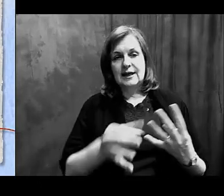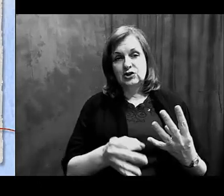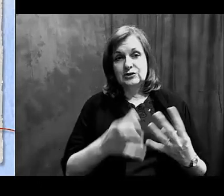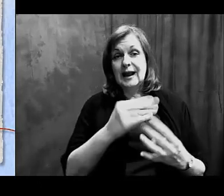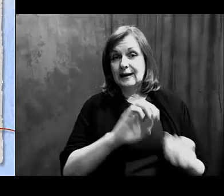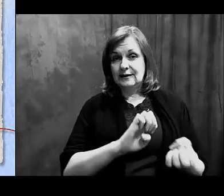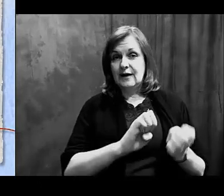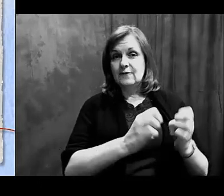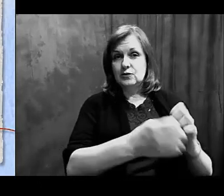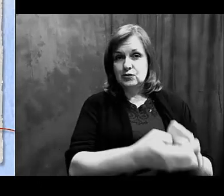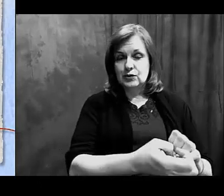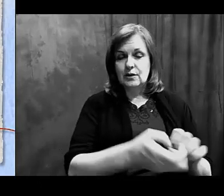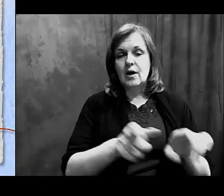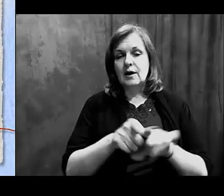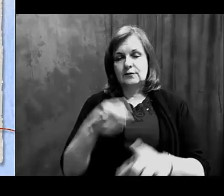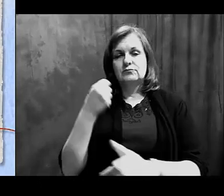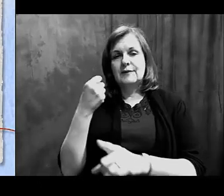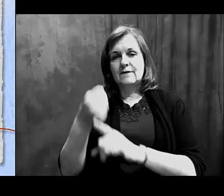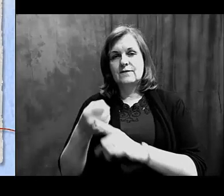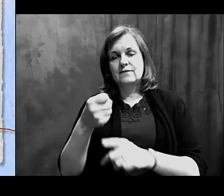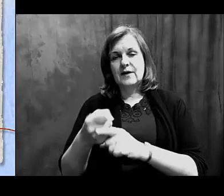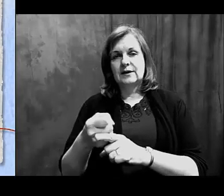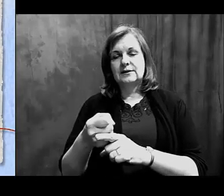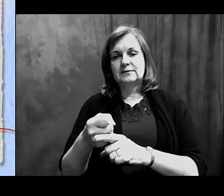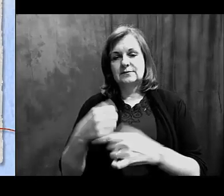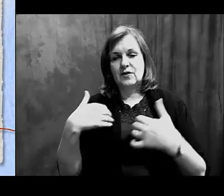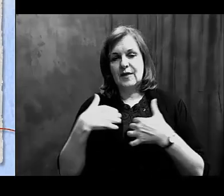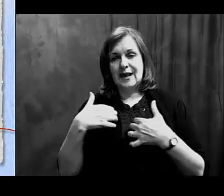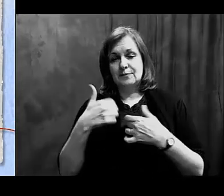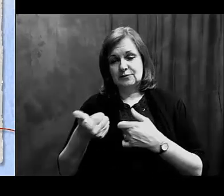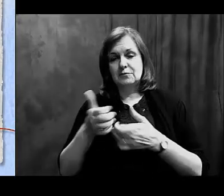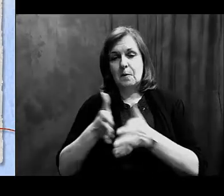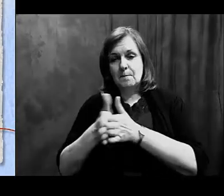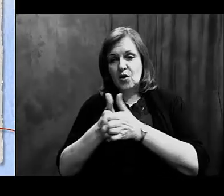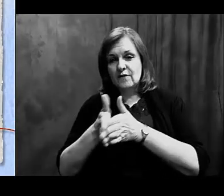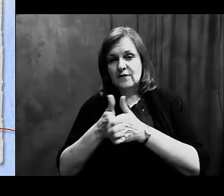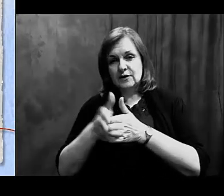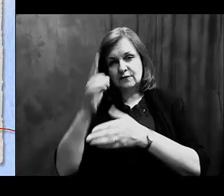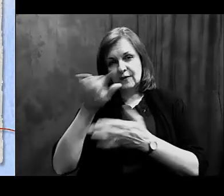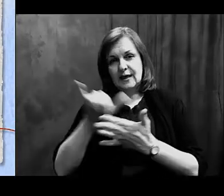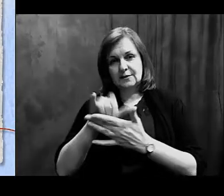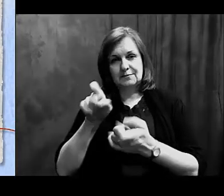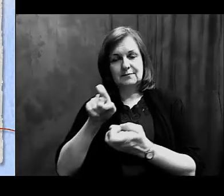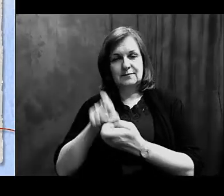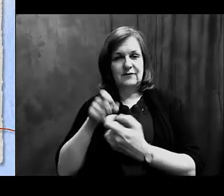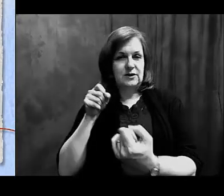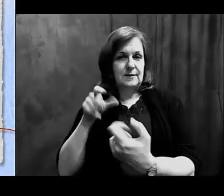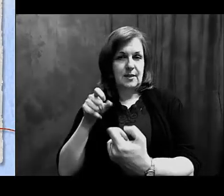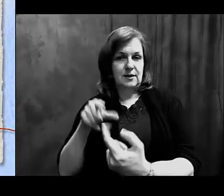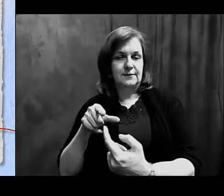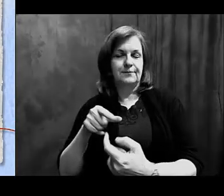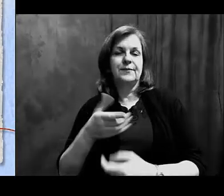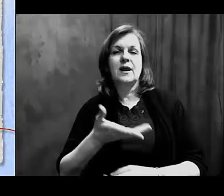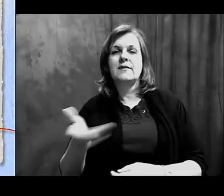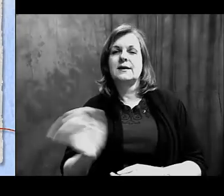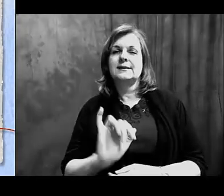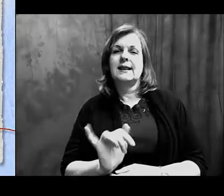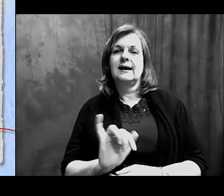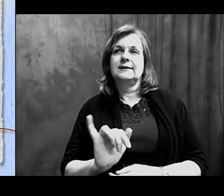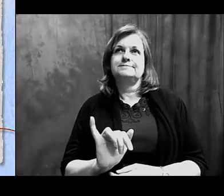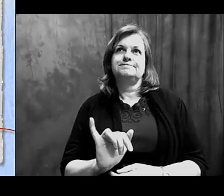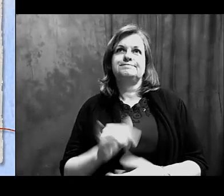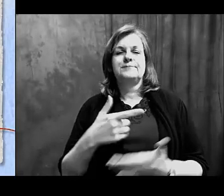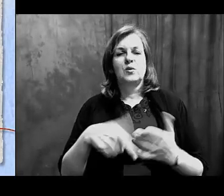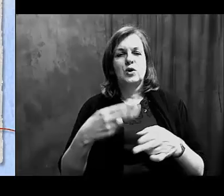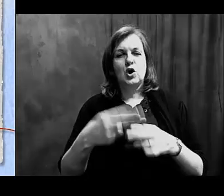so evolution, but also on an organism's motivation for a particular stimulus. So things